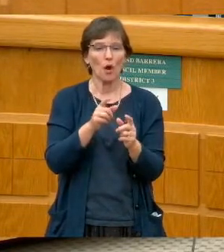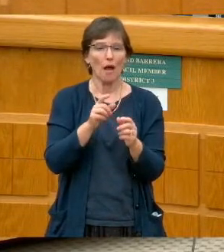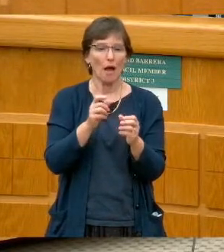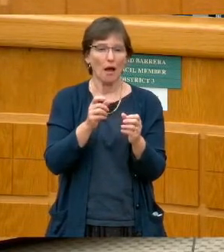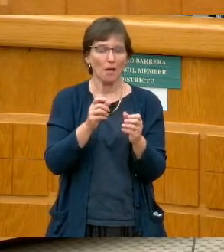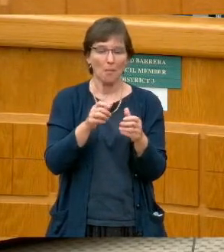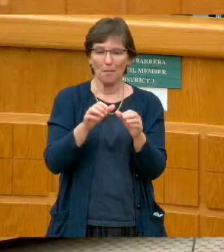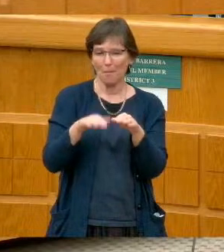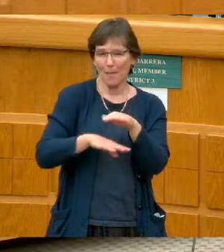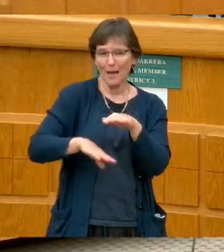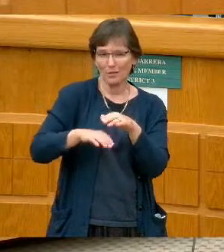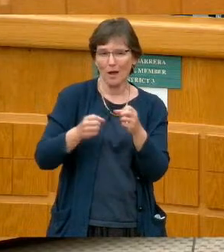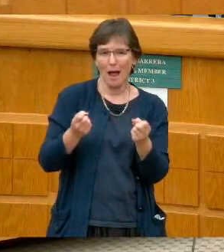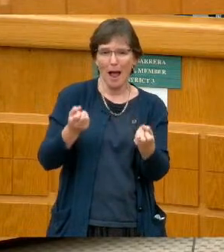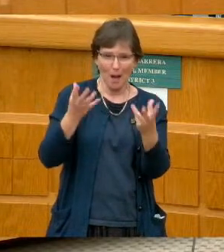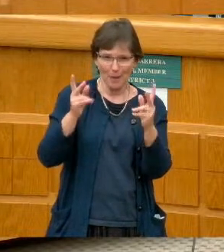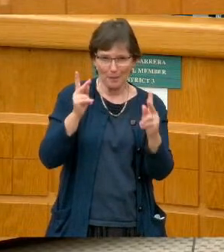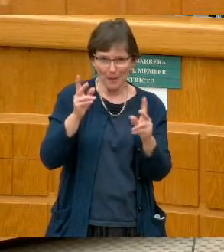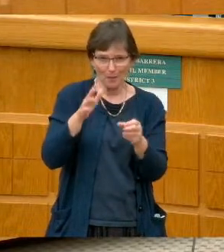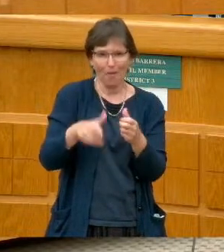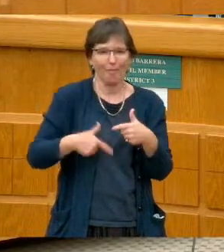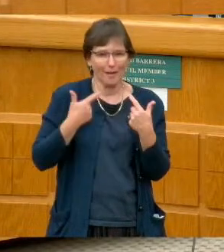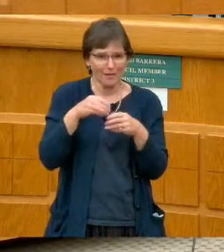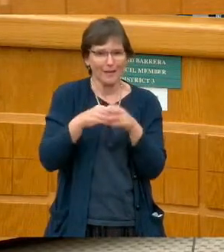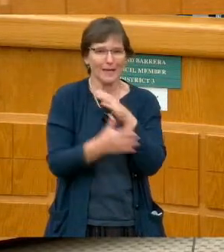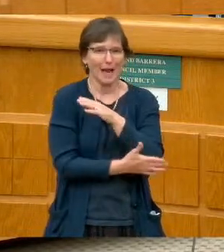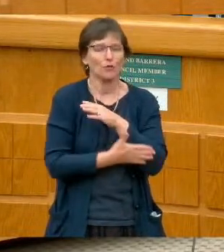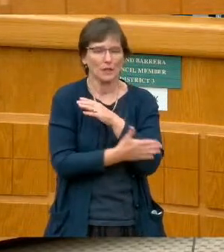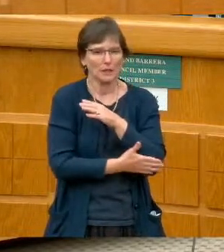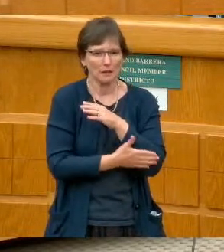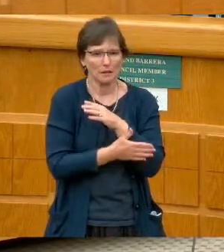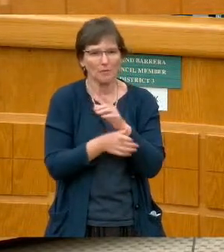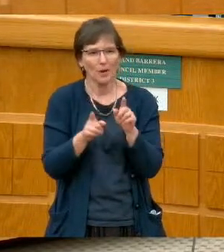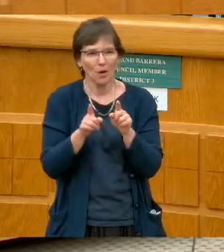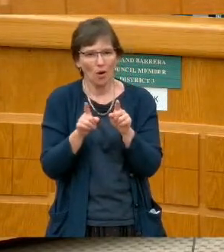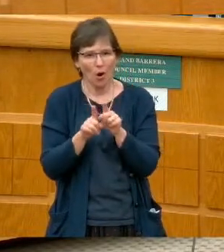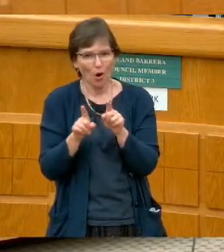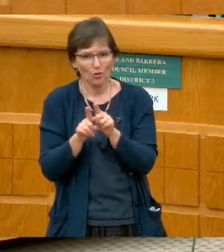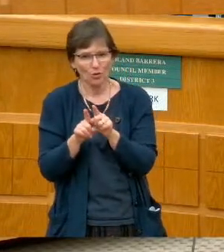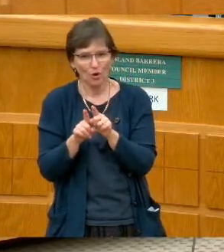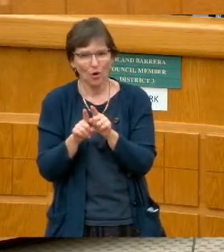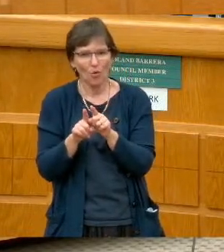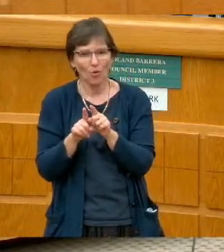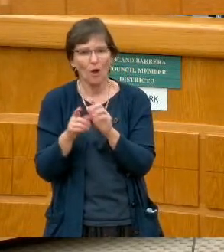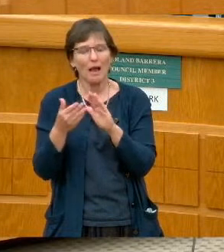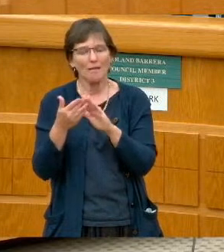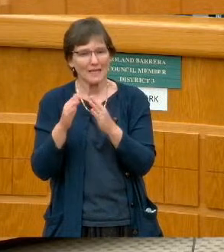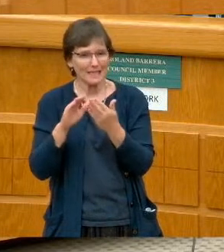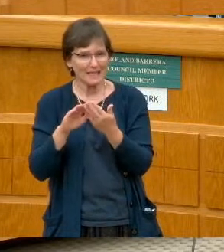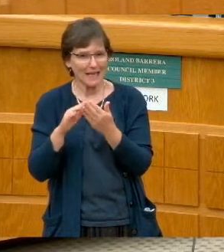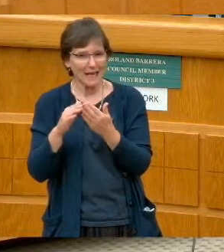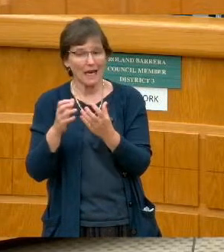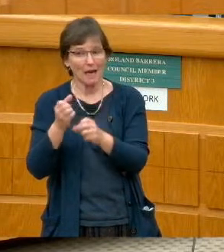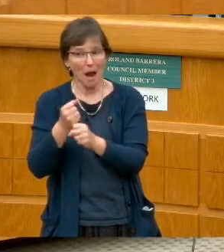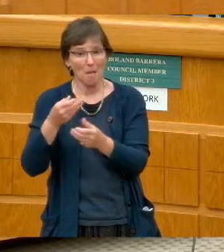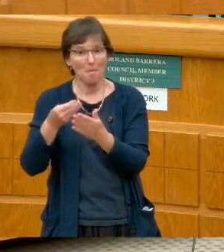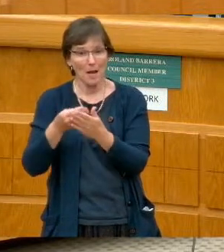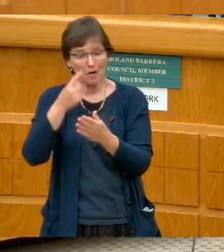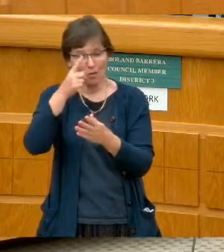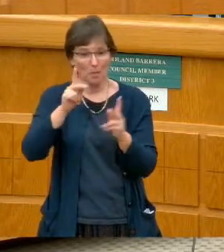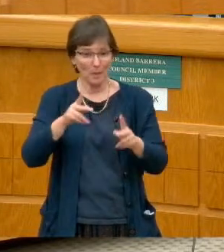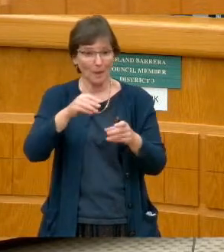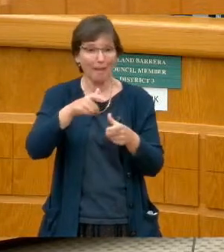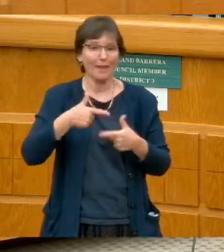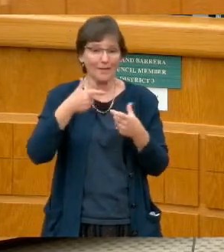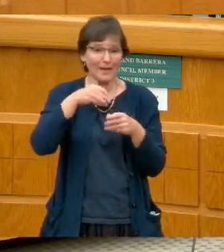where each resident lived. And the county received funds for those living in the unincorporated areas, and the city received